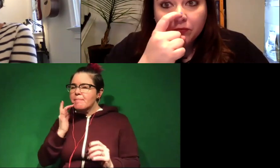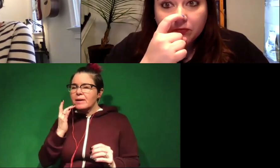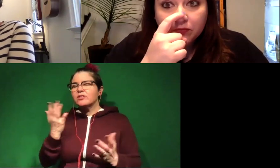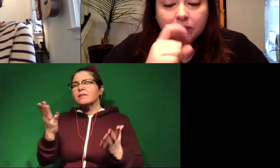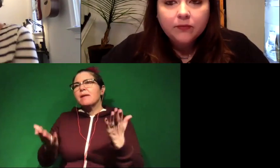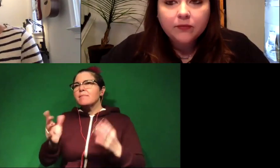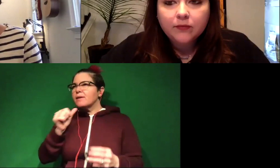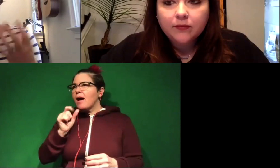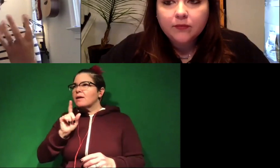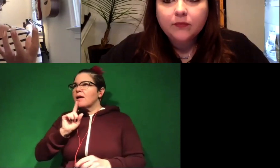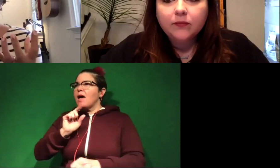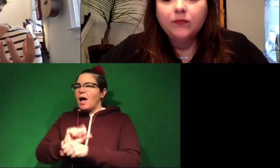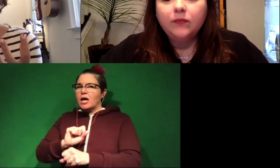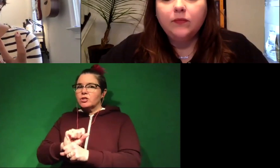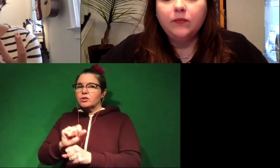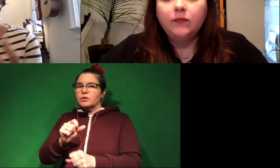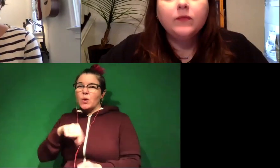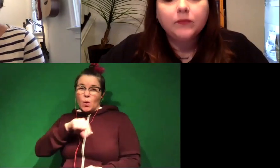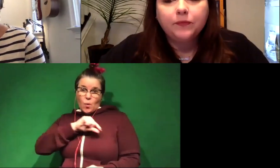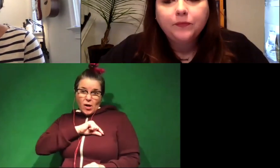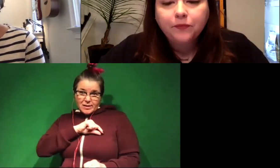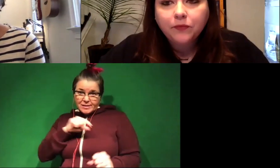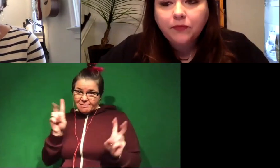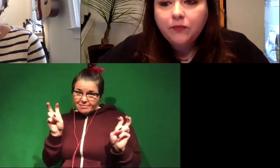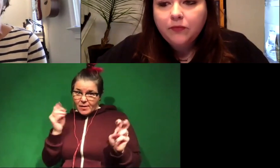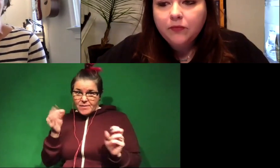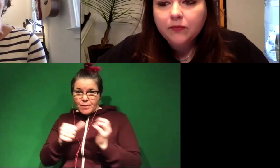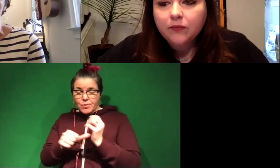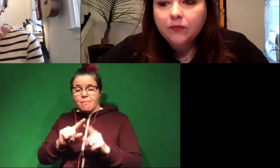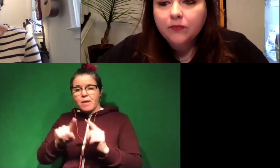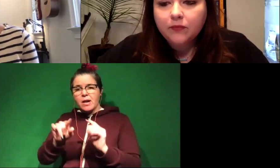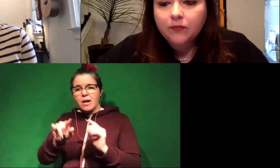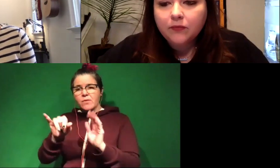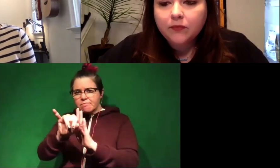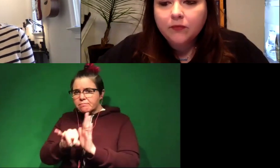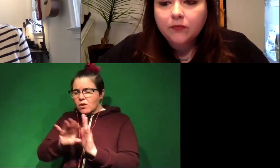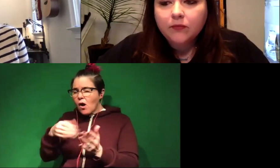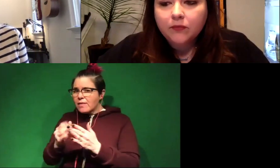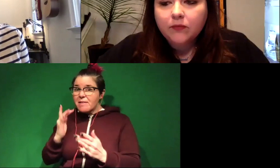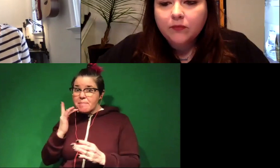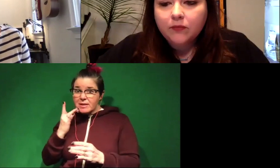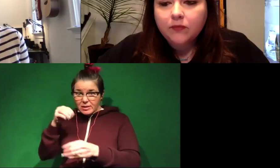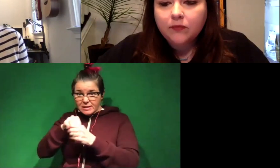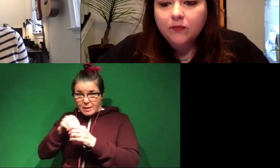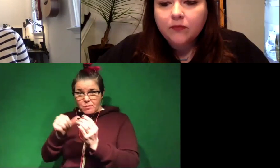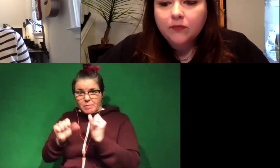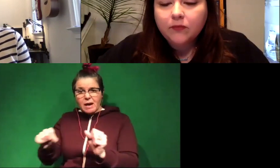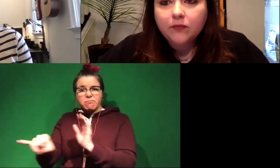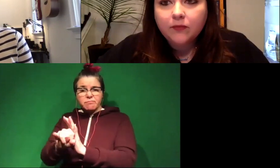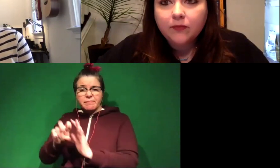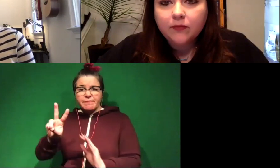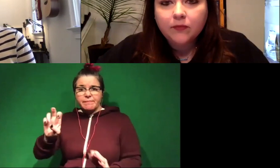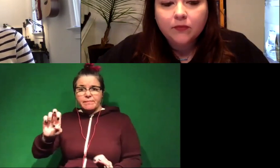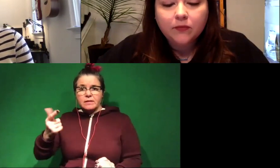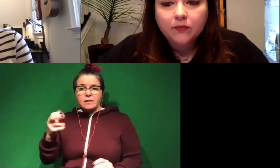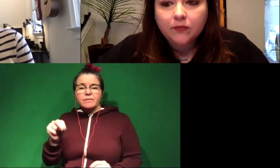the actual quality of their poop, but if you actually identified all the bacteria in your poop, then yes, you could tell someone is a vegan.